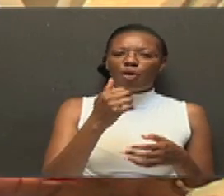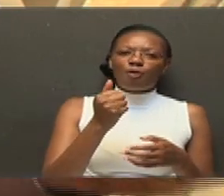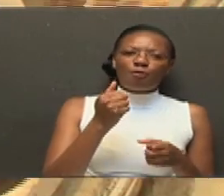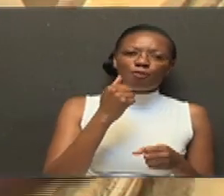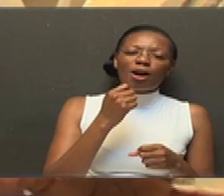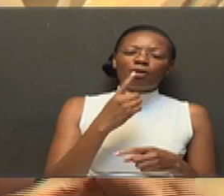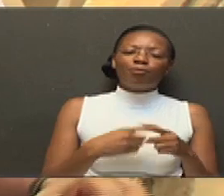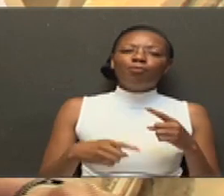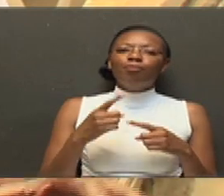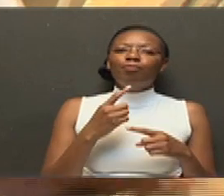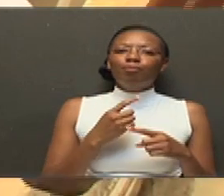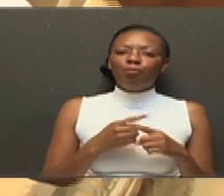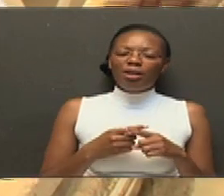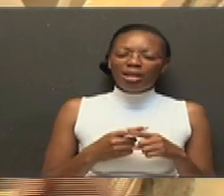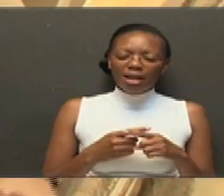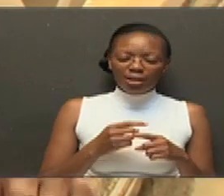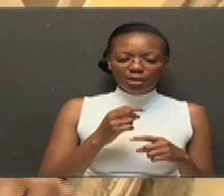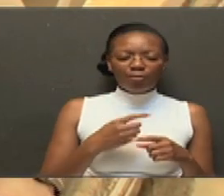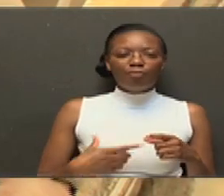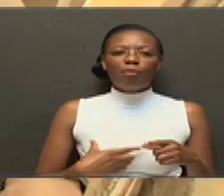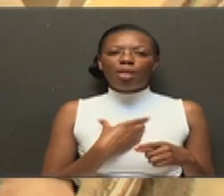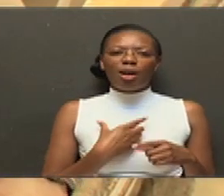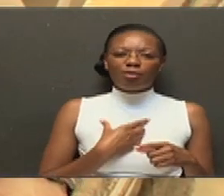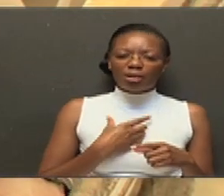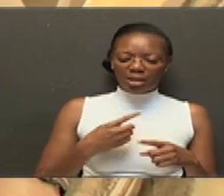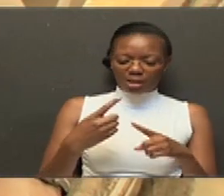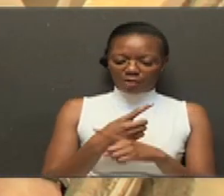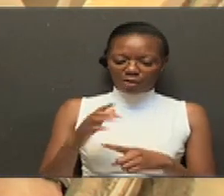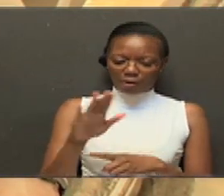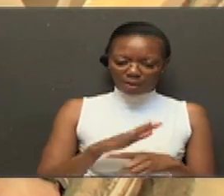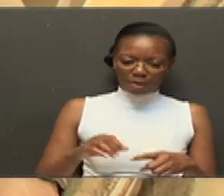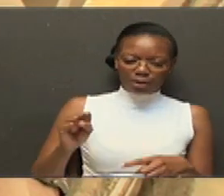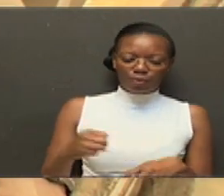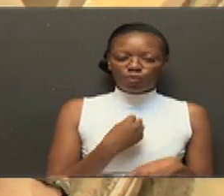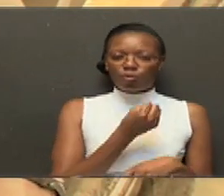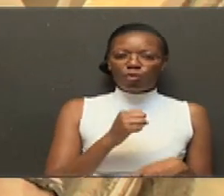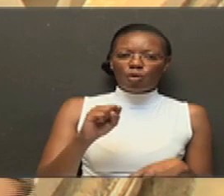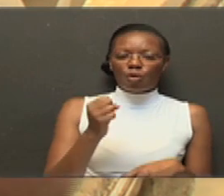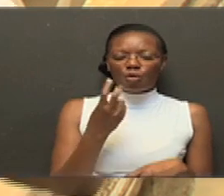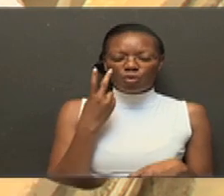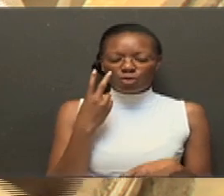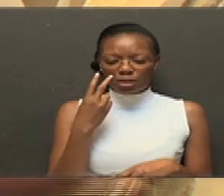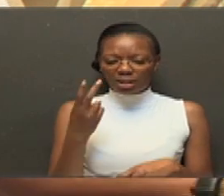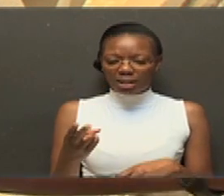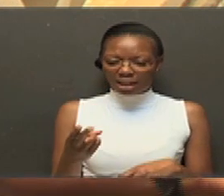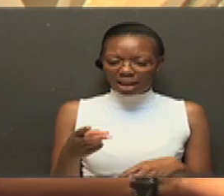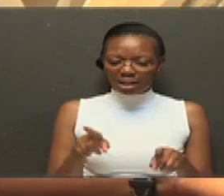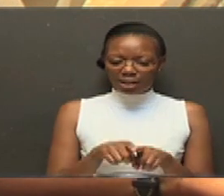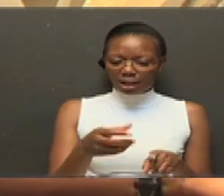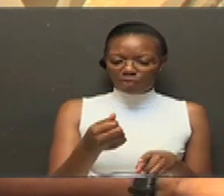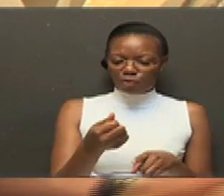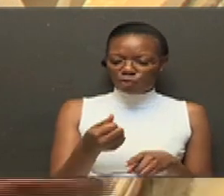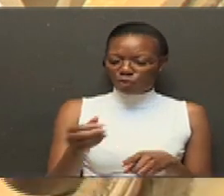4-5 years, cricket itakuwa ikiuzwa huku kwa barabara kama njugu hivi, 10 bob. Yeah? Because watu watakuwa